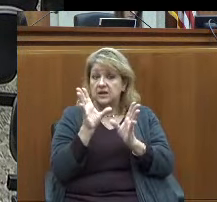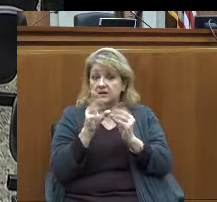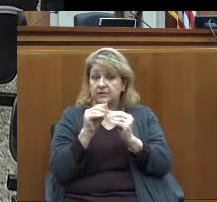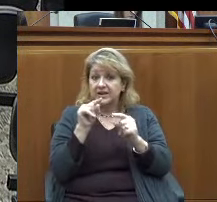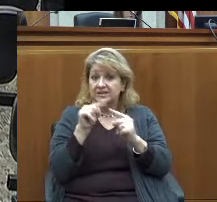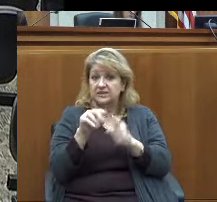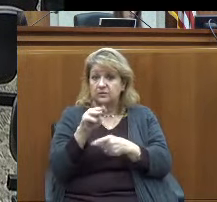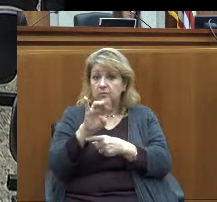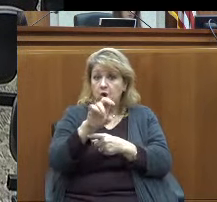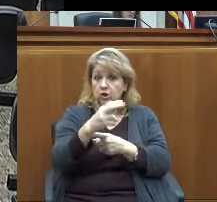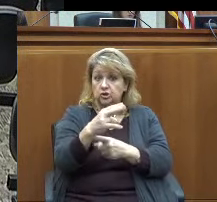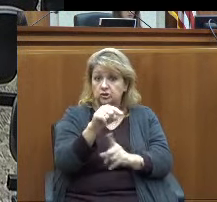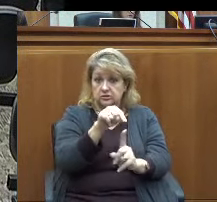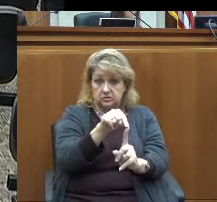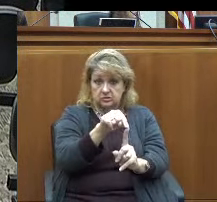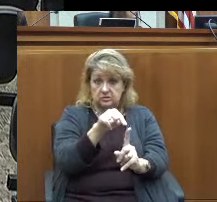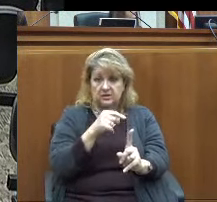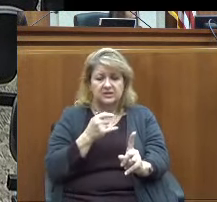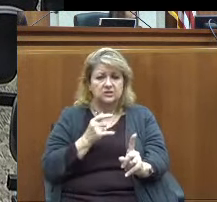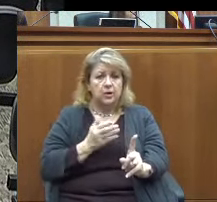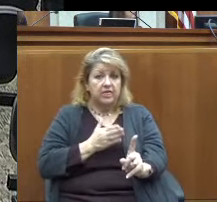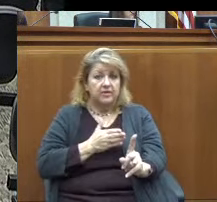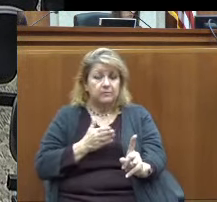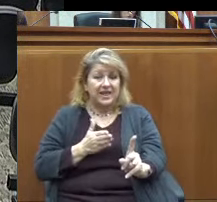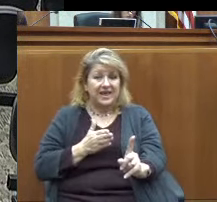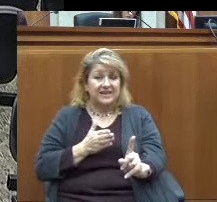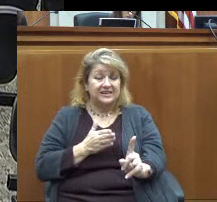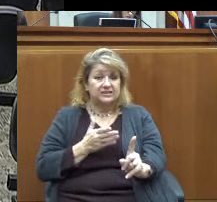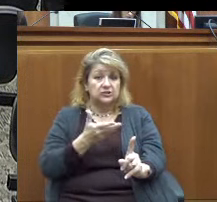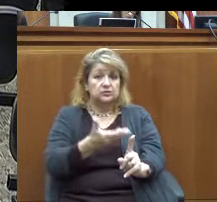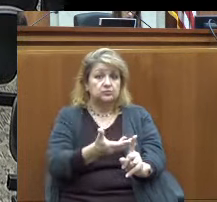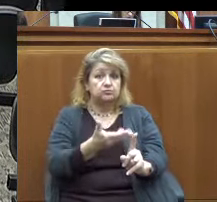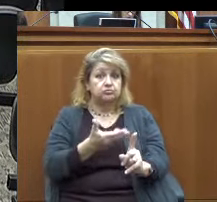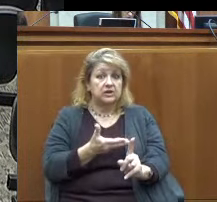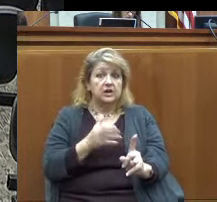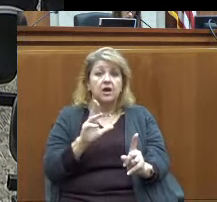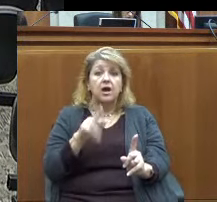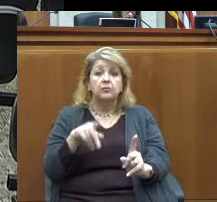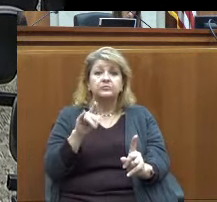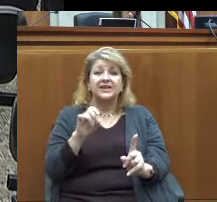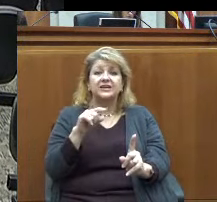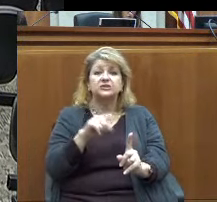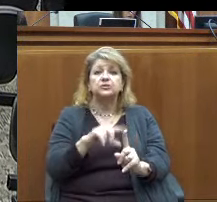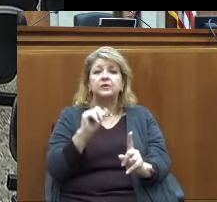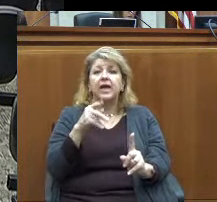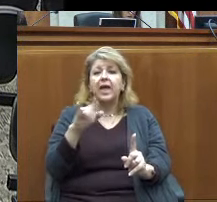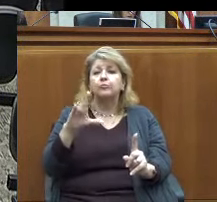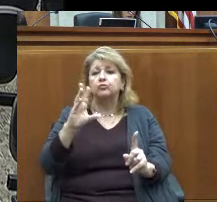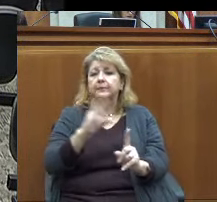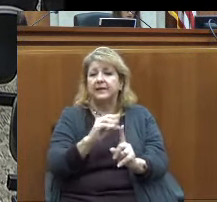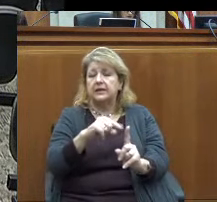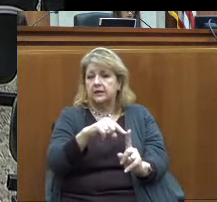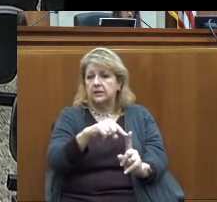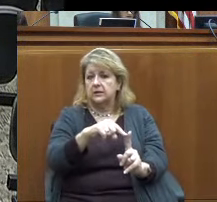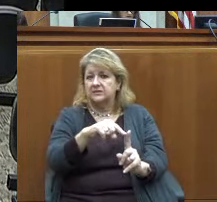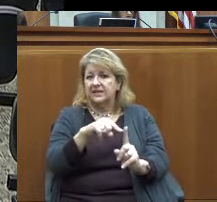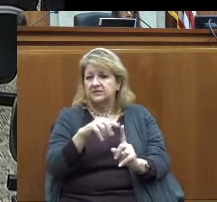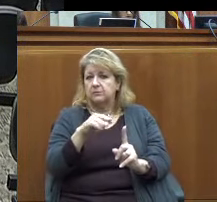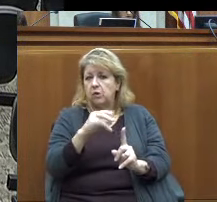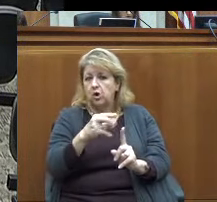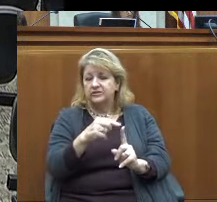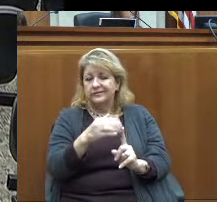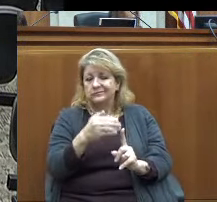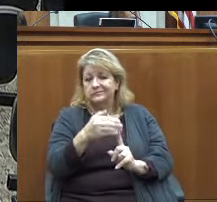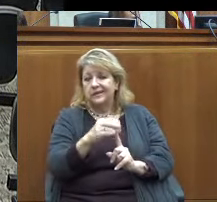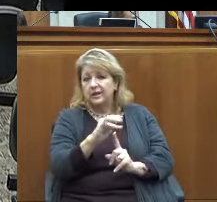until March, and so the plan is to bring an update to the April meeting. And I guess my concern would be that